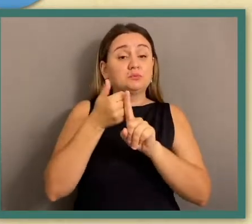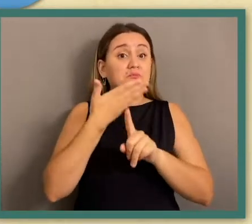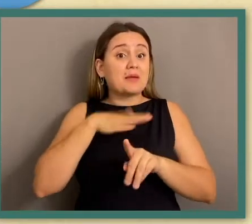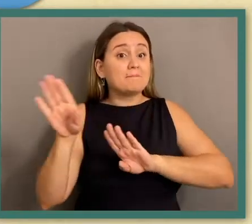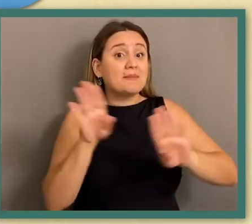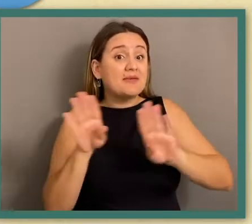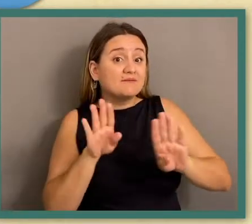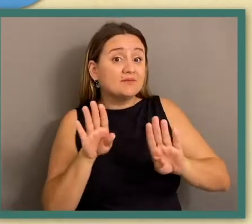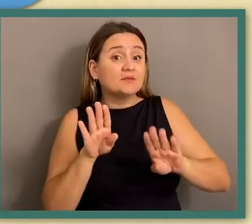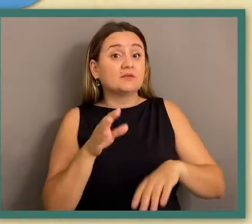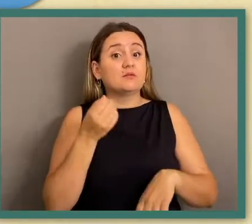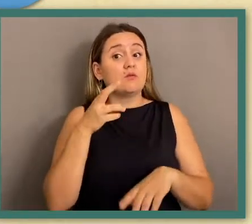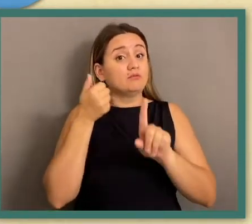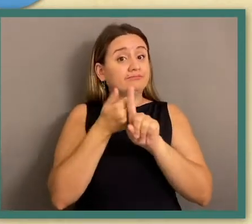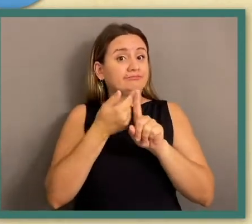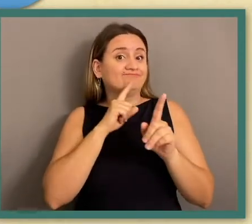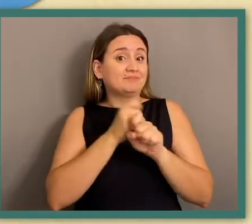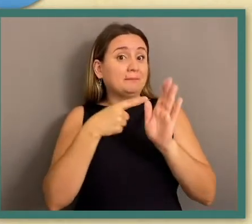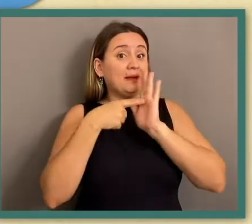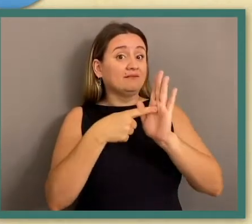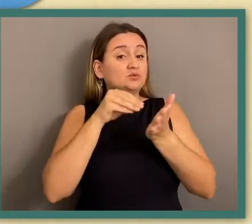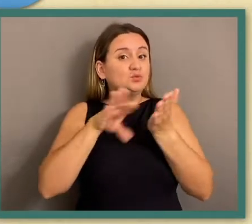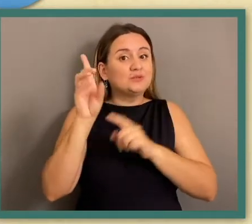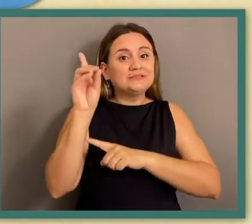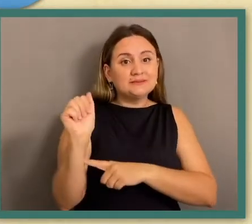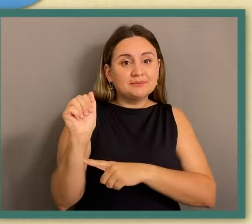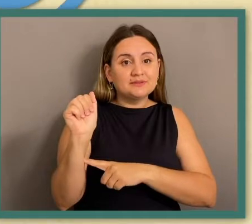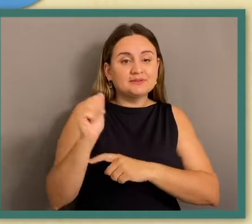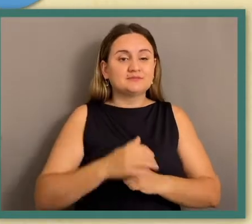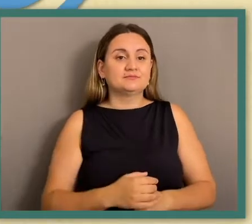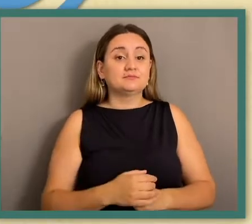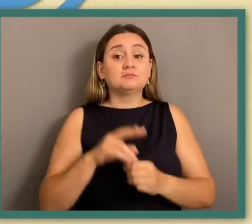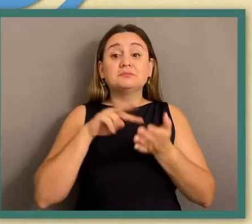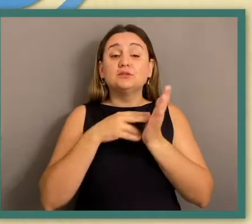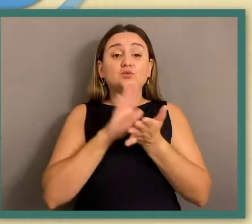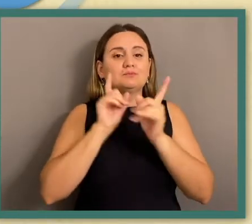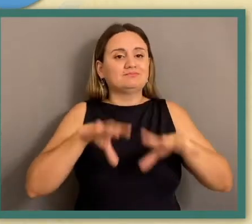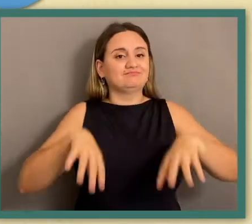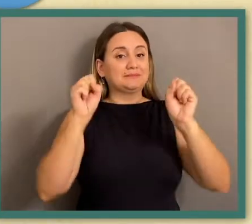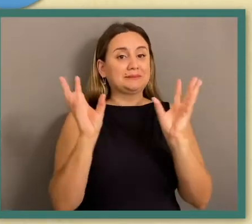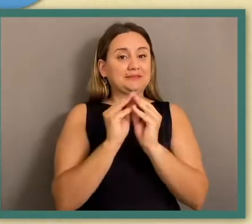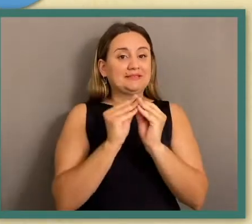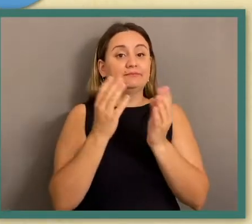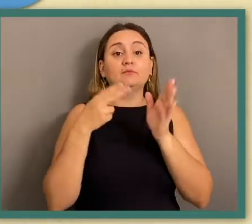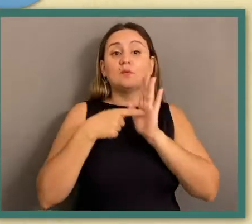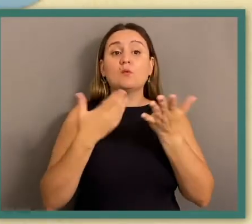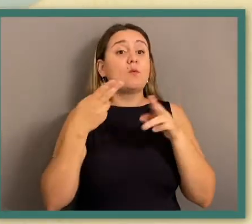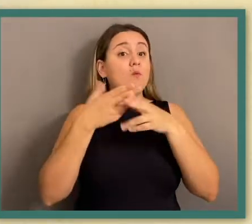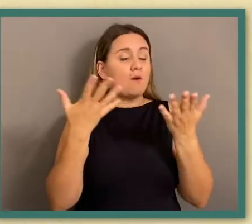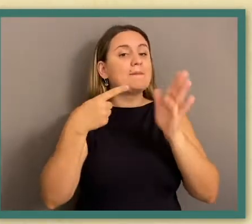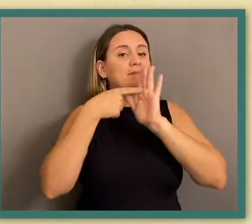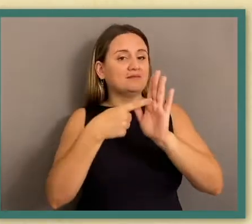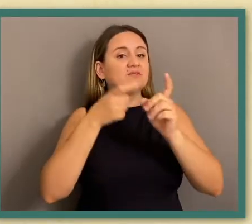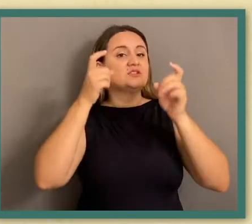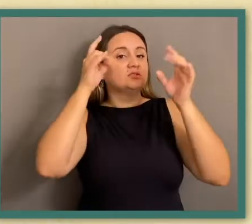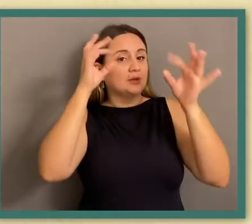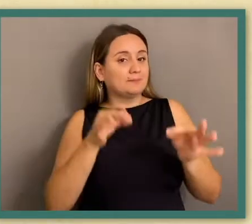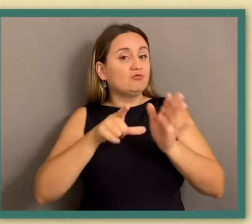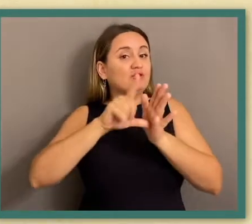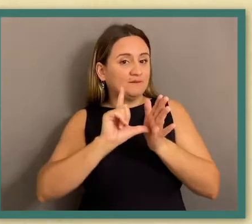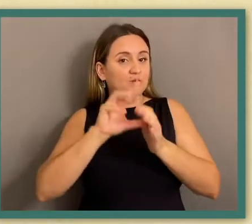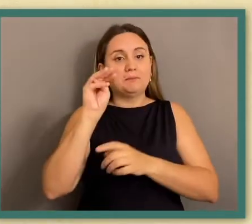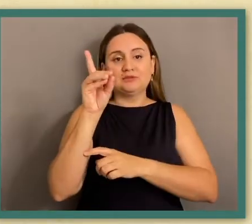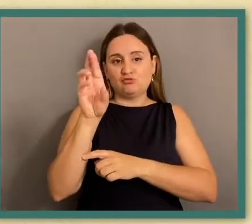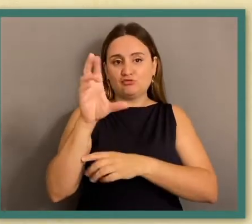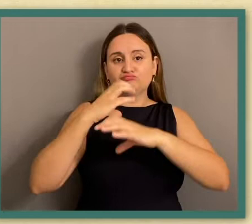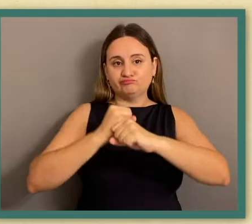determine whether a student's bad behavior is a manifestation of the student's disability, the school must hold a meeting called a Manifestation